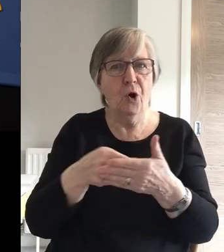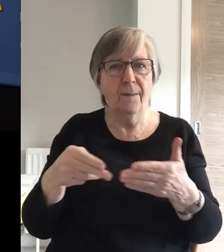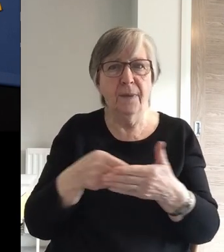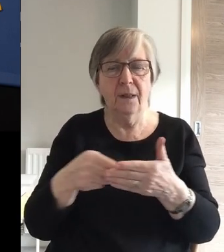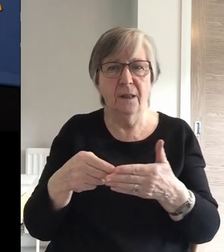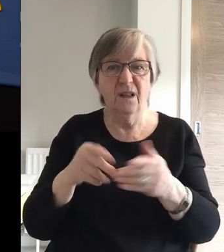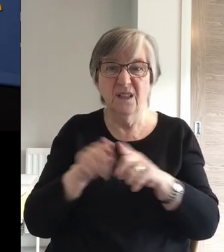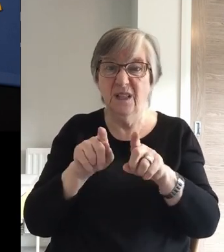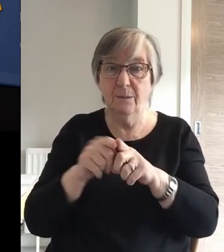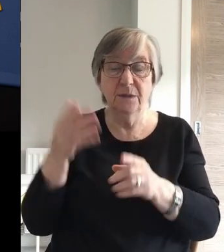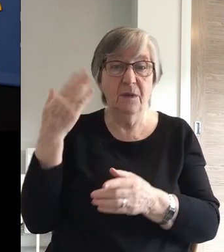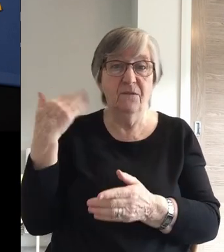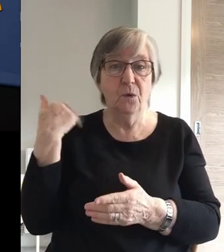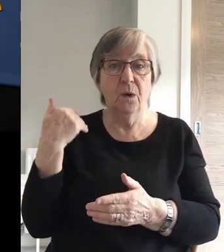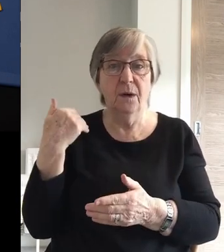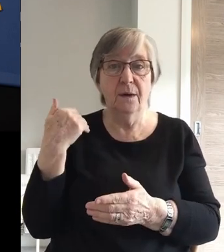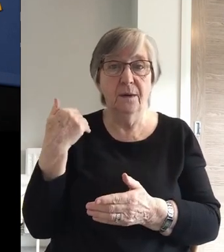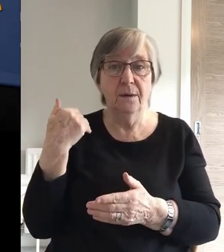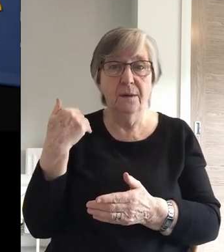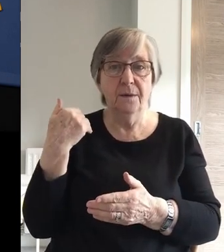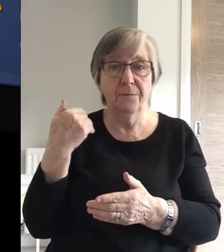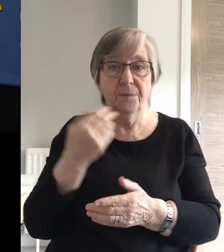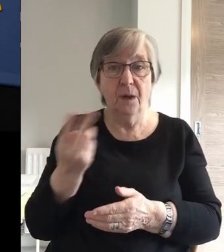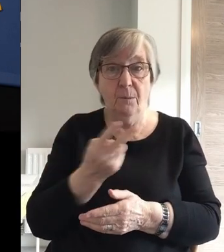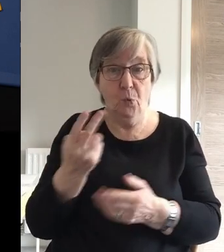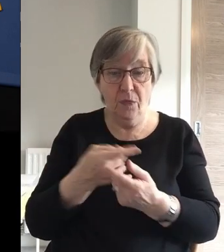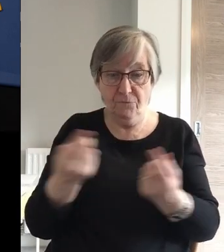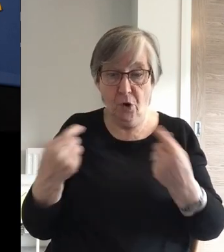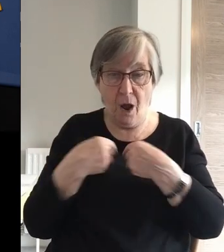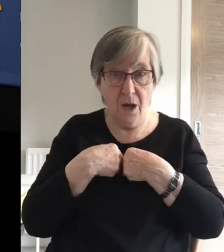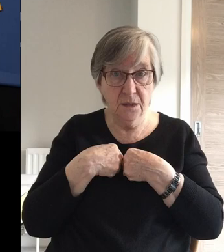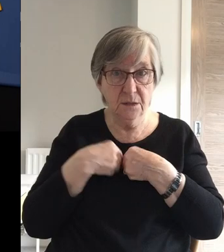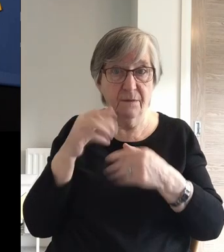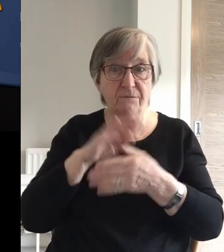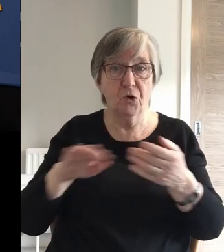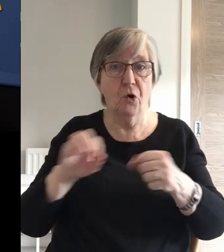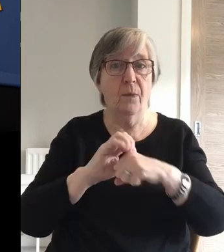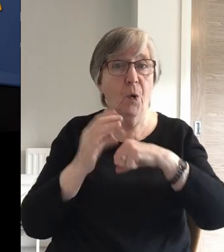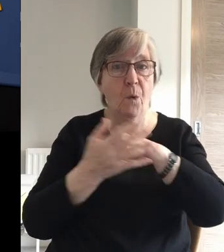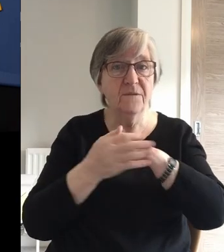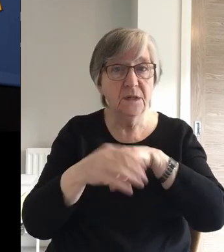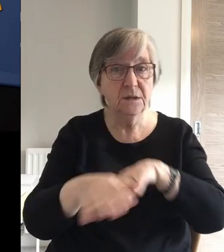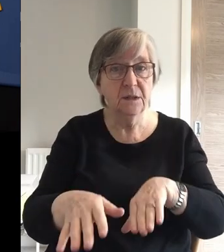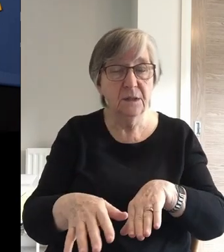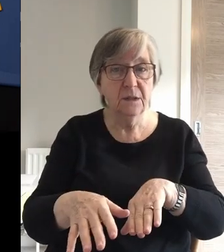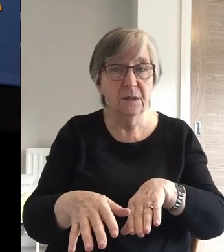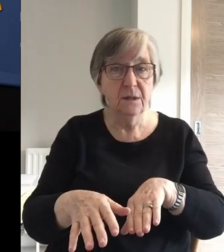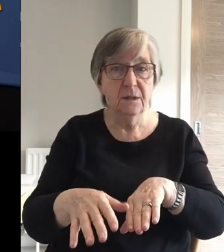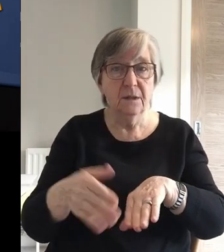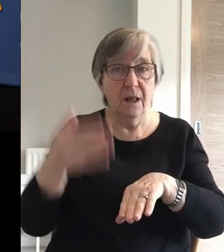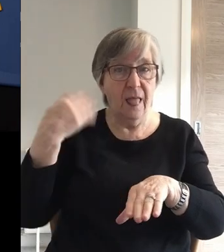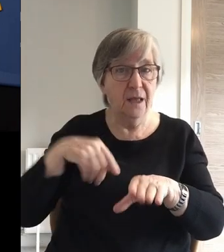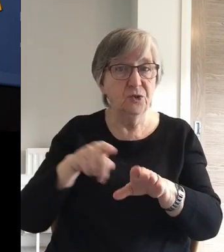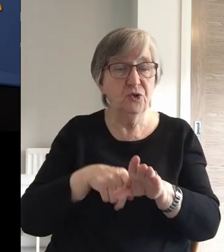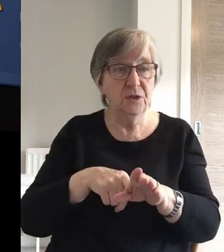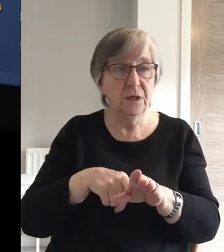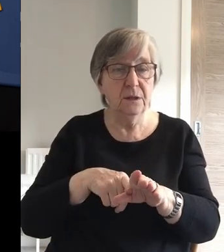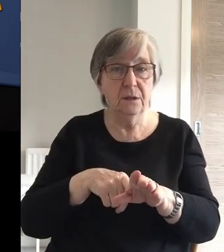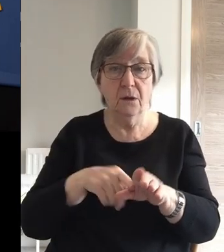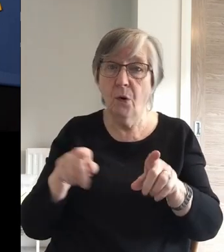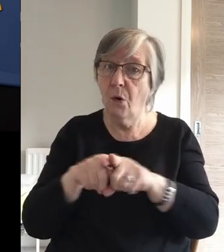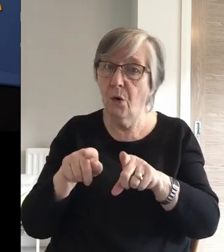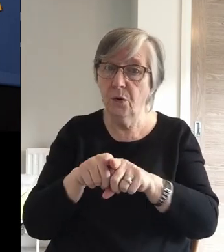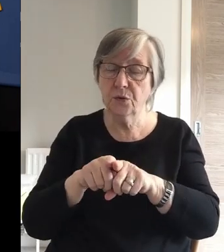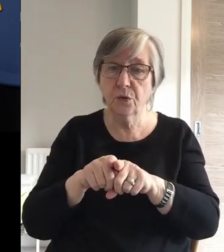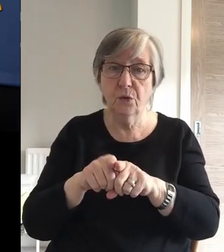was before. Both for us emerging out of a COVID-dominated period, and